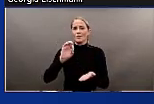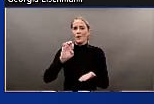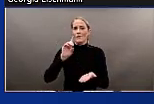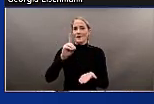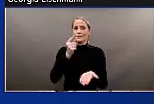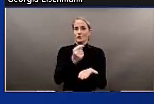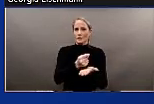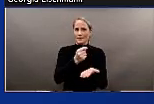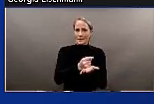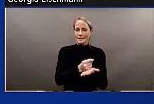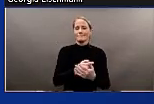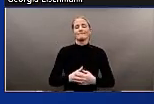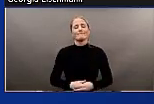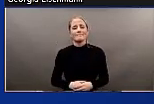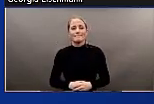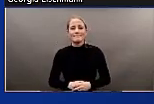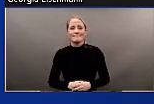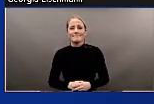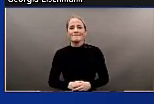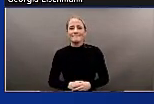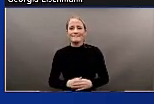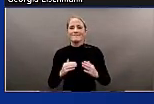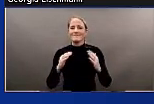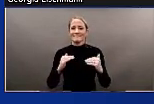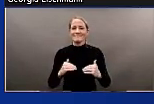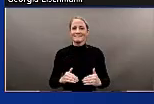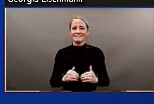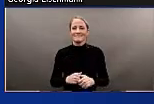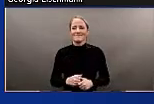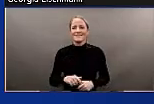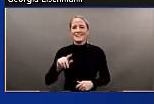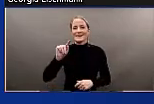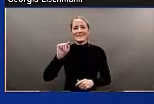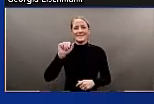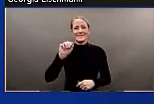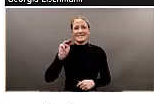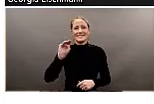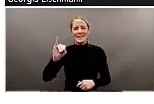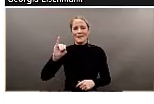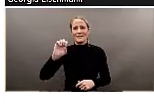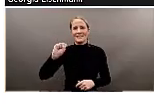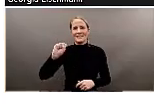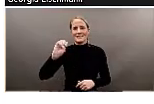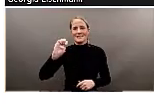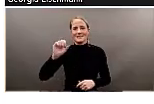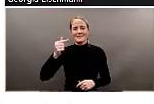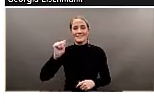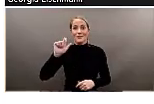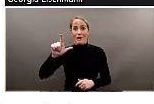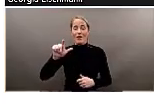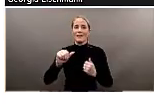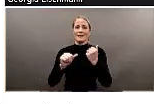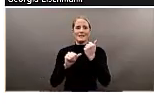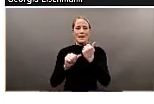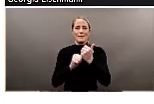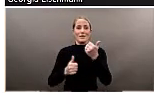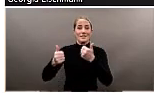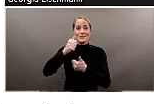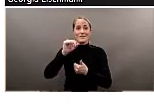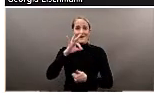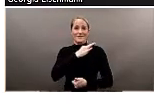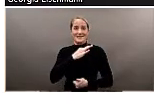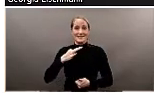to talk about our treatment for COVID and Paxlovid. So was just saying that my name is